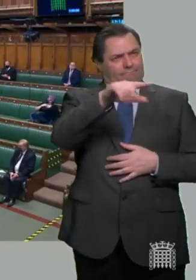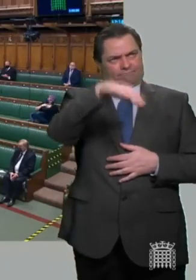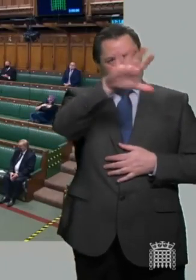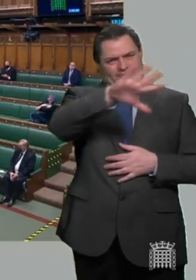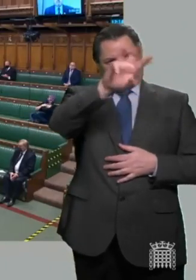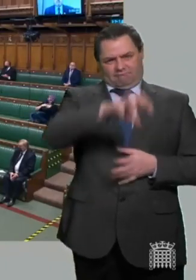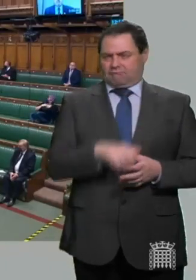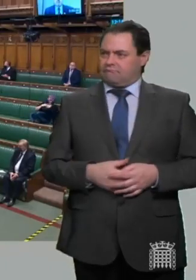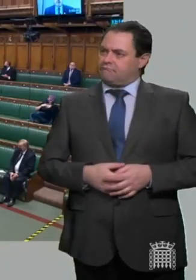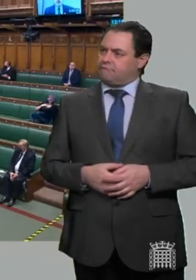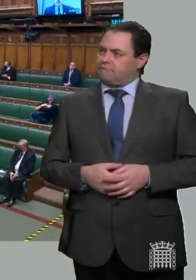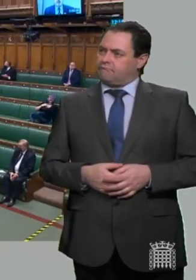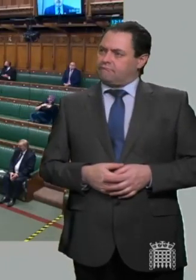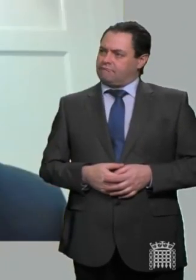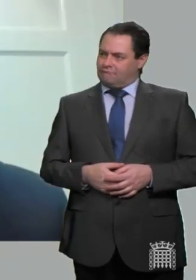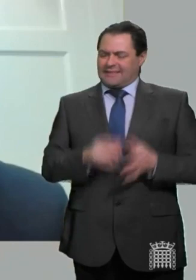Morris. Graham.